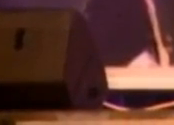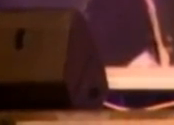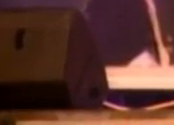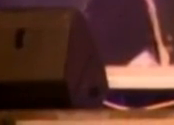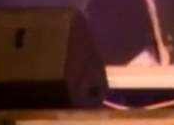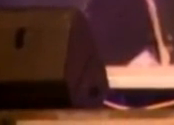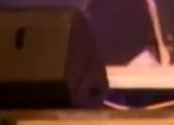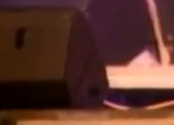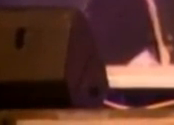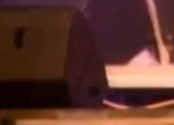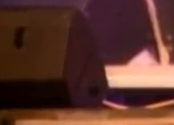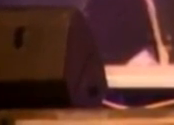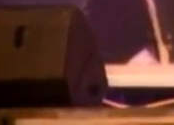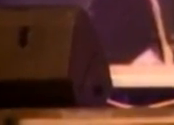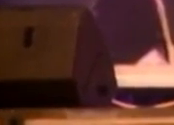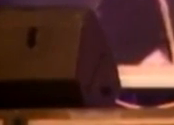In the year